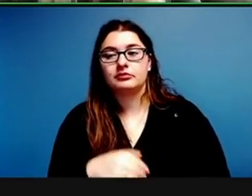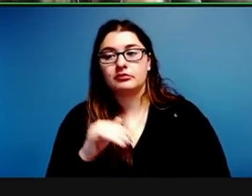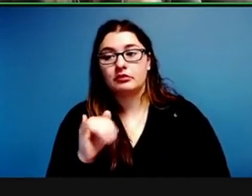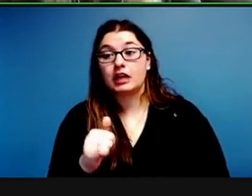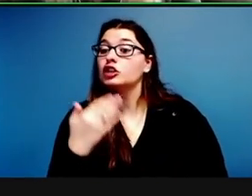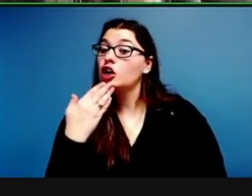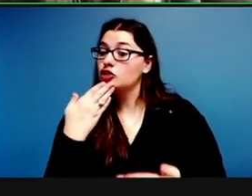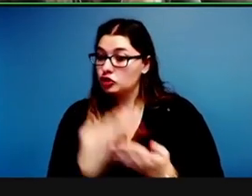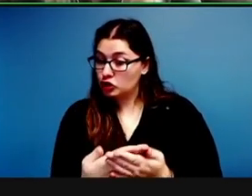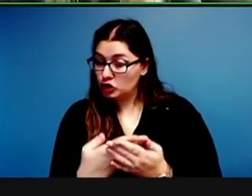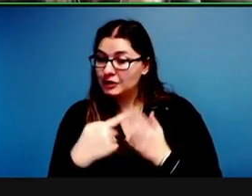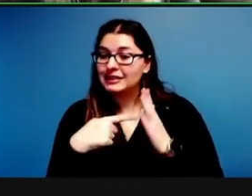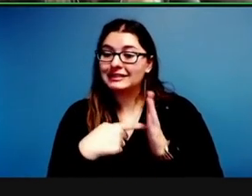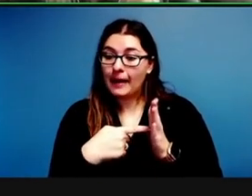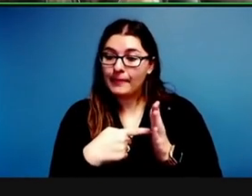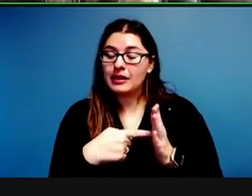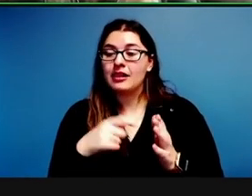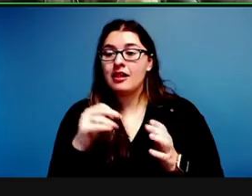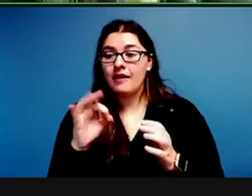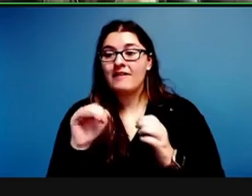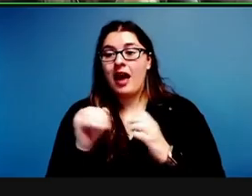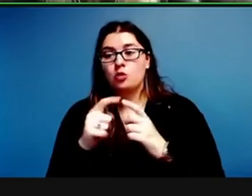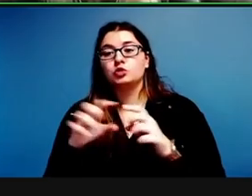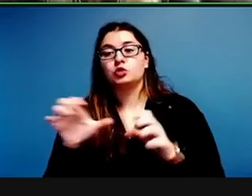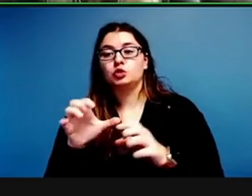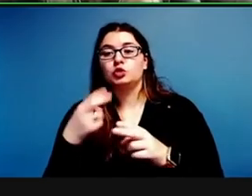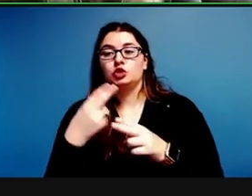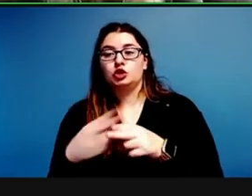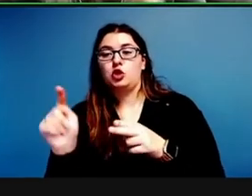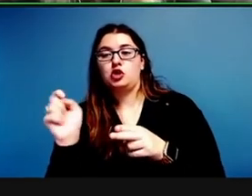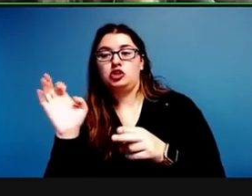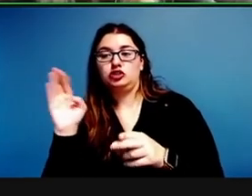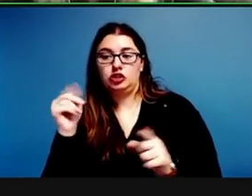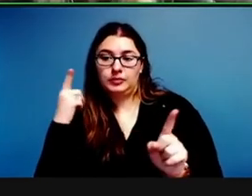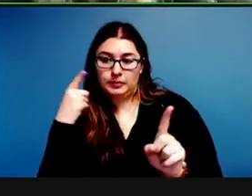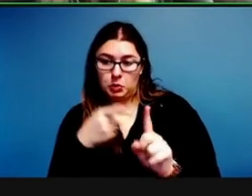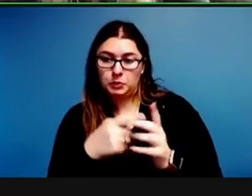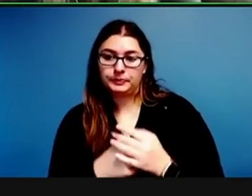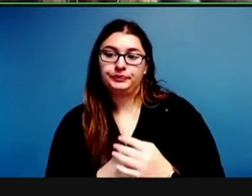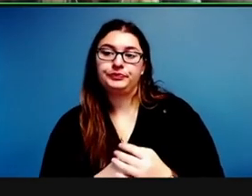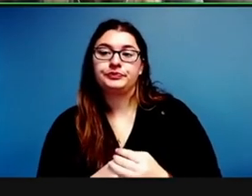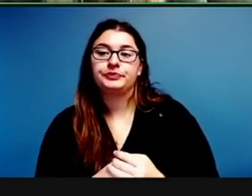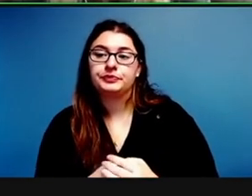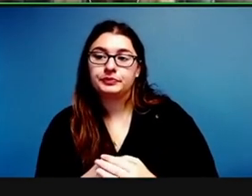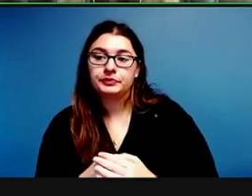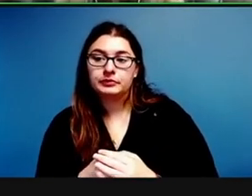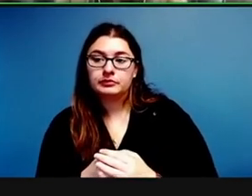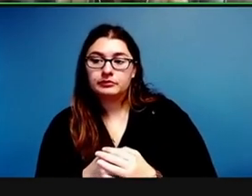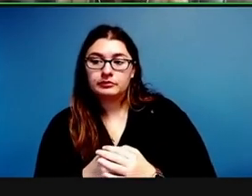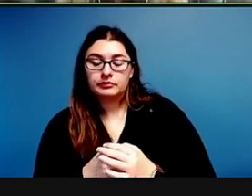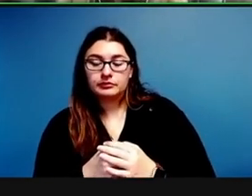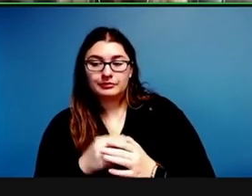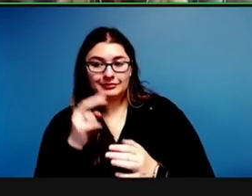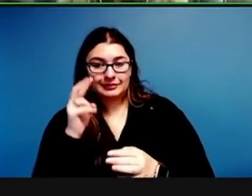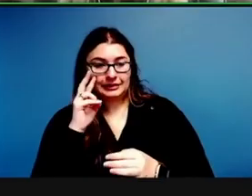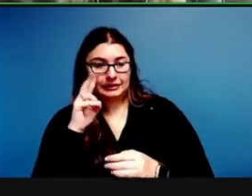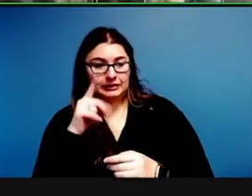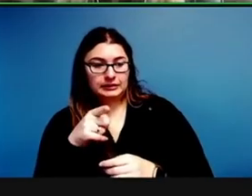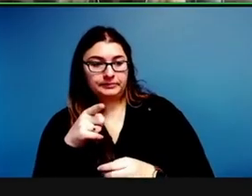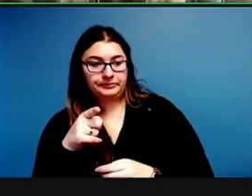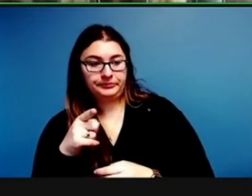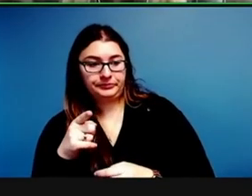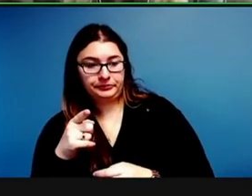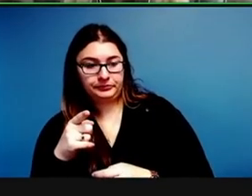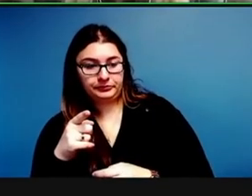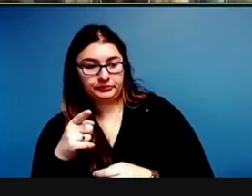a good example of how to do short-term objectives. If you can see in the short-term